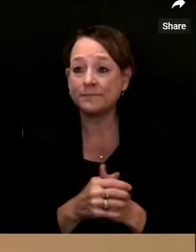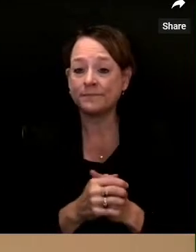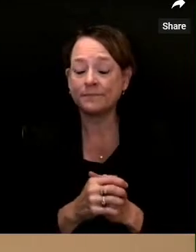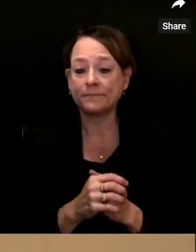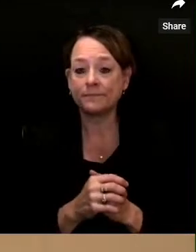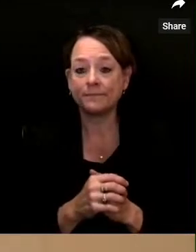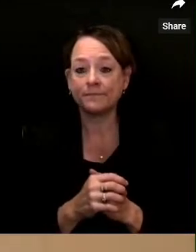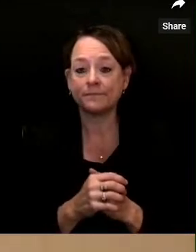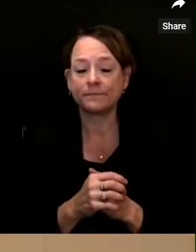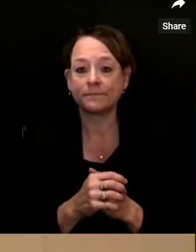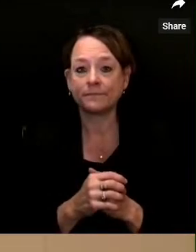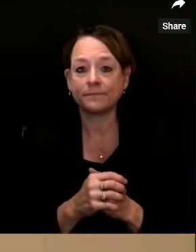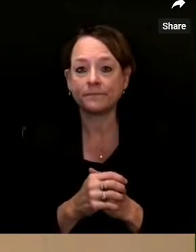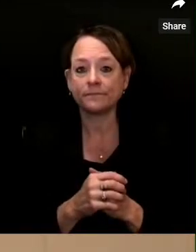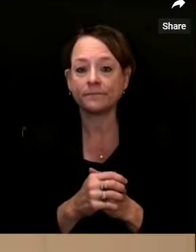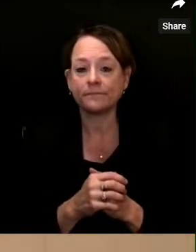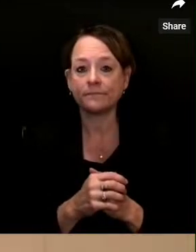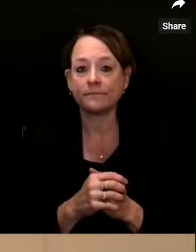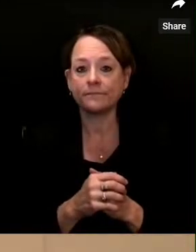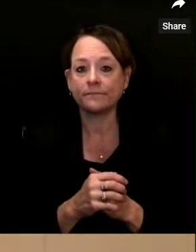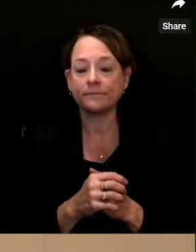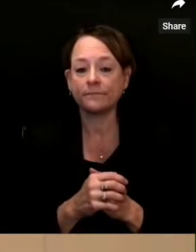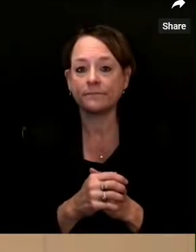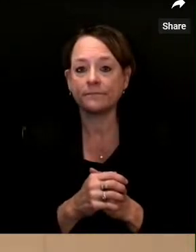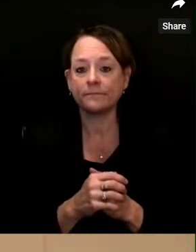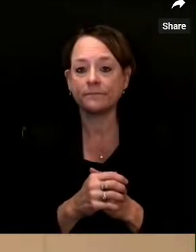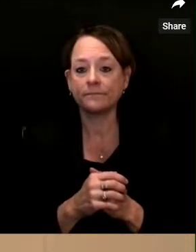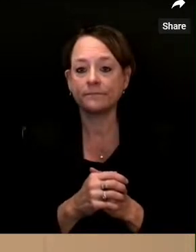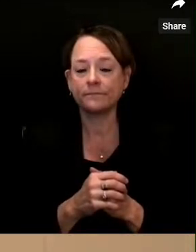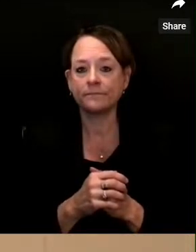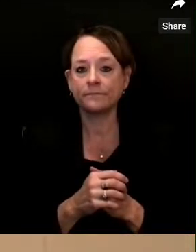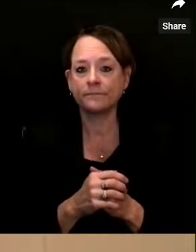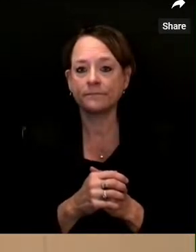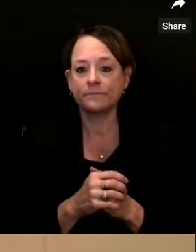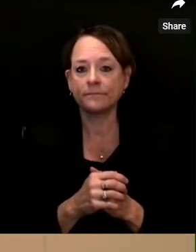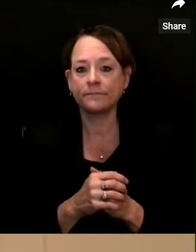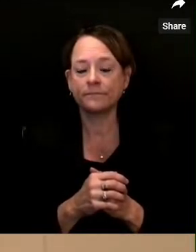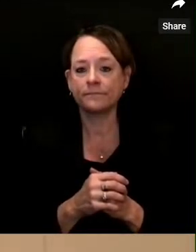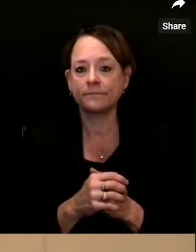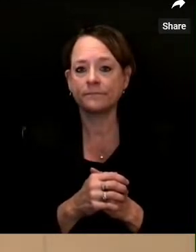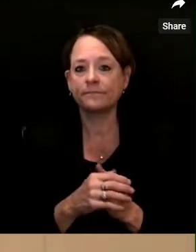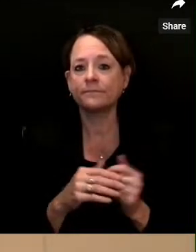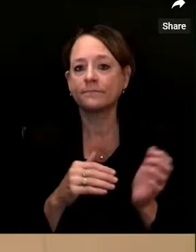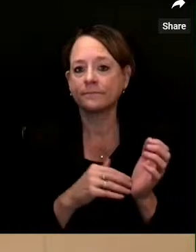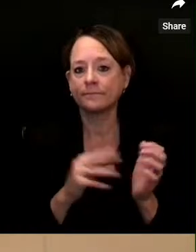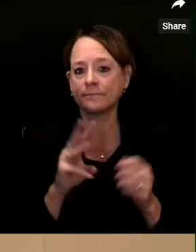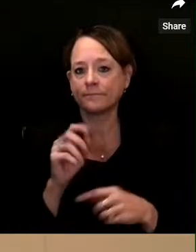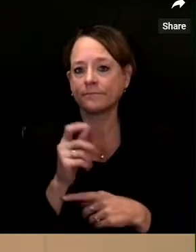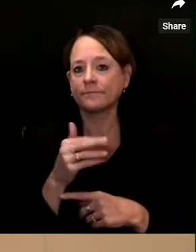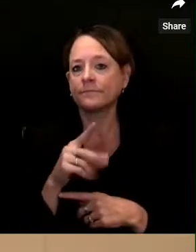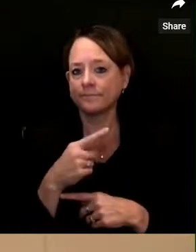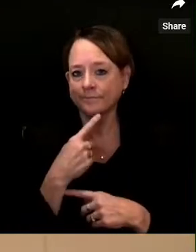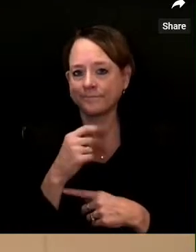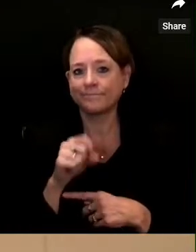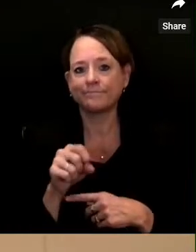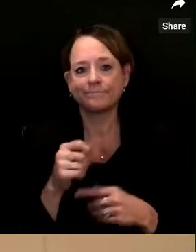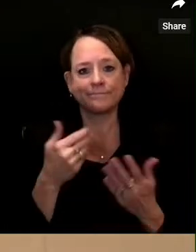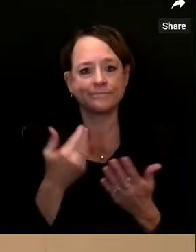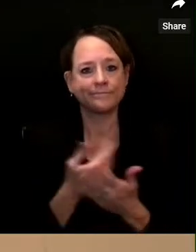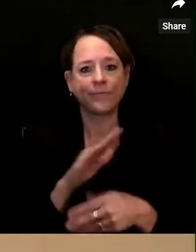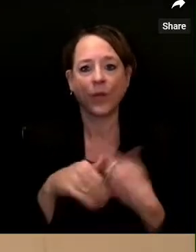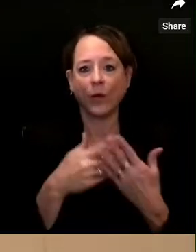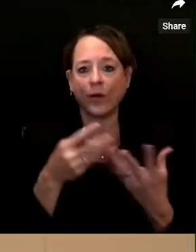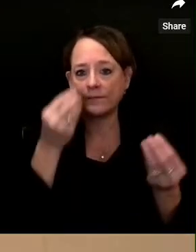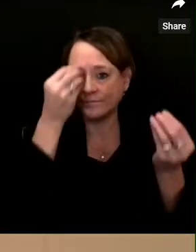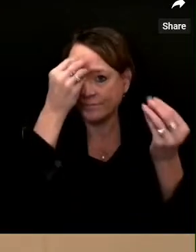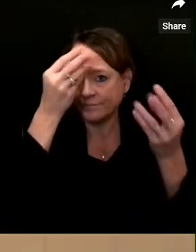Well, all of our trends and data are going to be caused by multiple factors. But if the